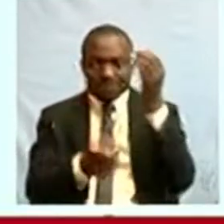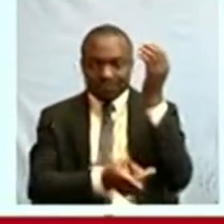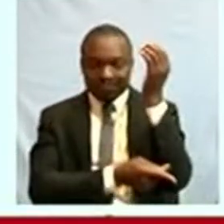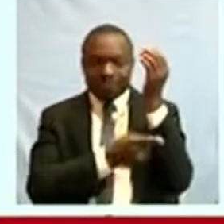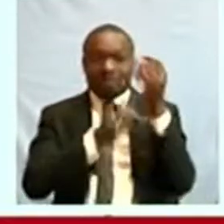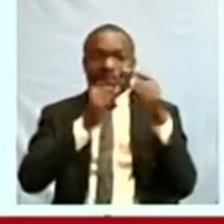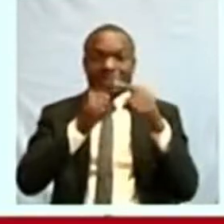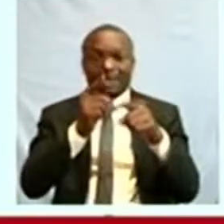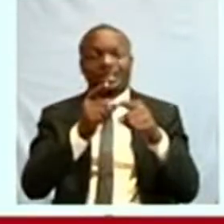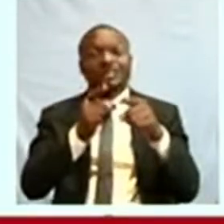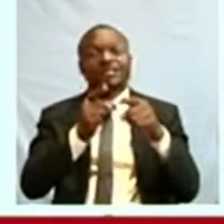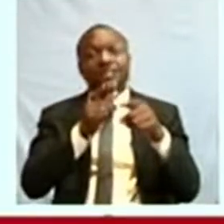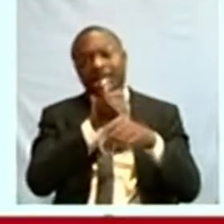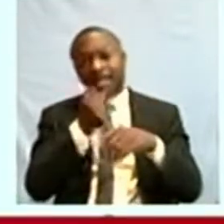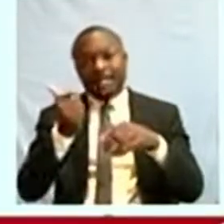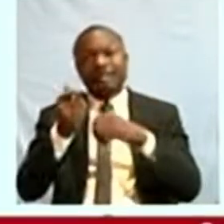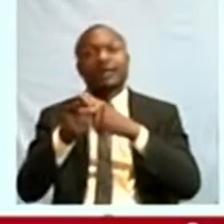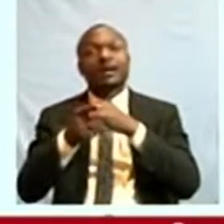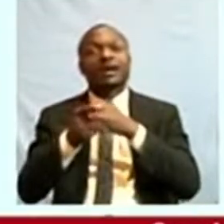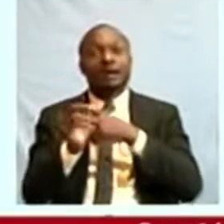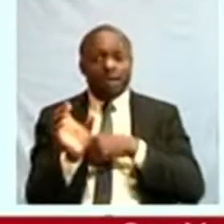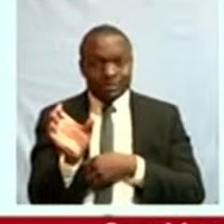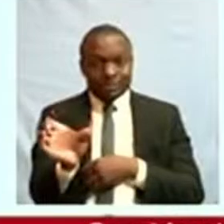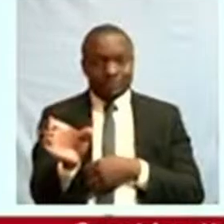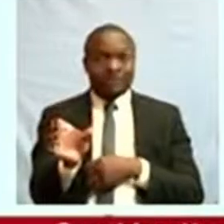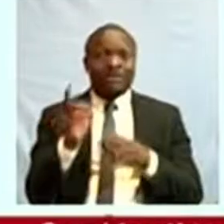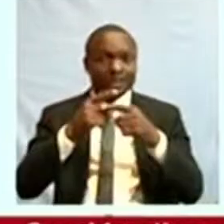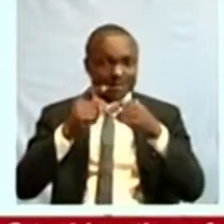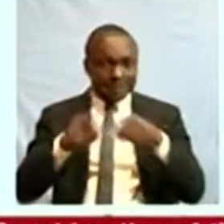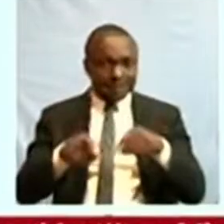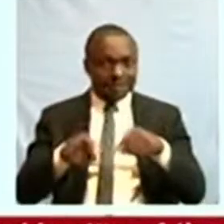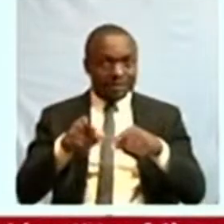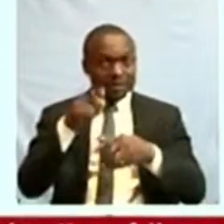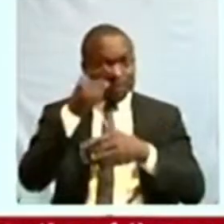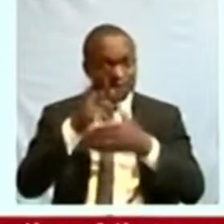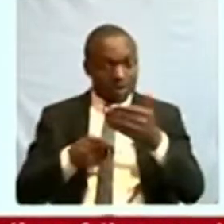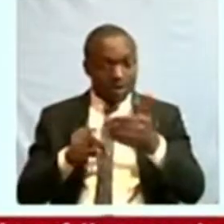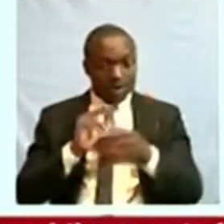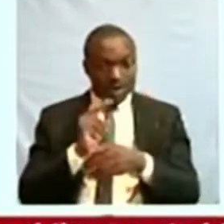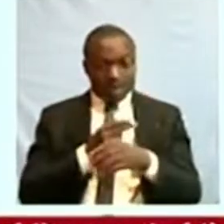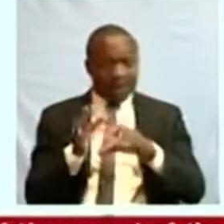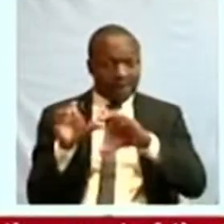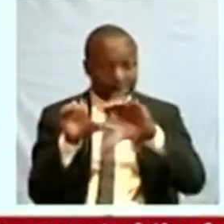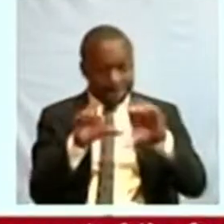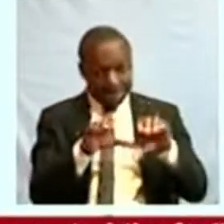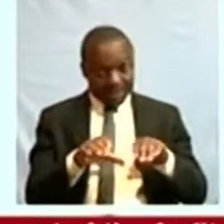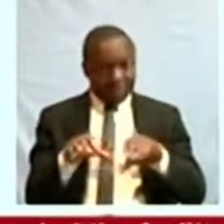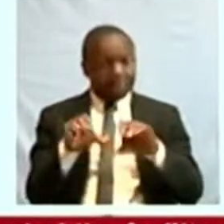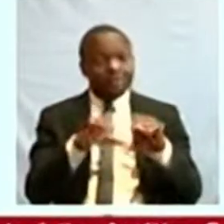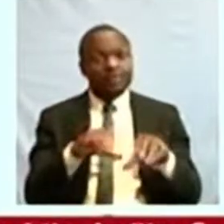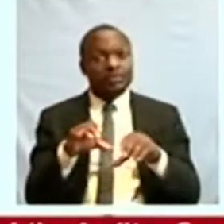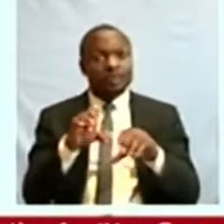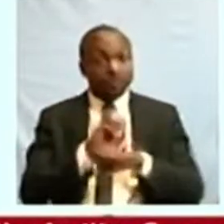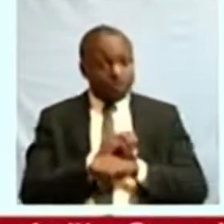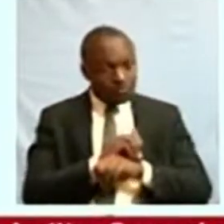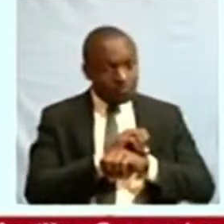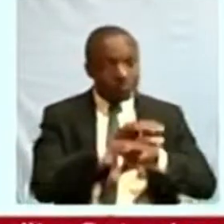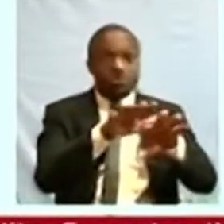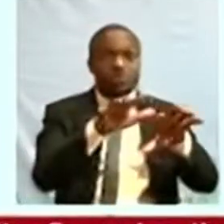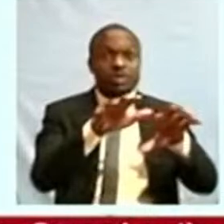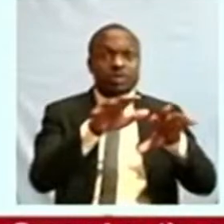government. And what we have done on our part, it's actually been escalated to the Office of the Secretary to